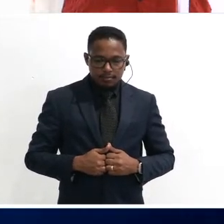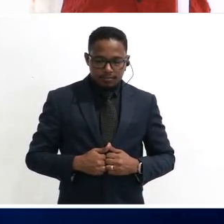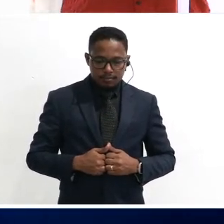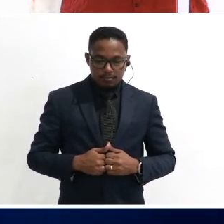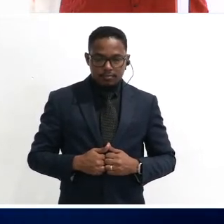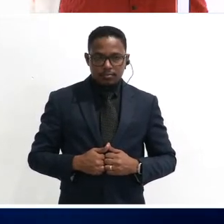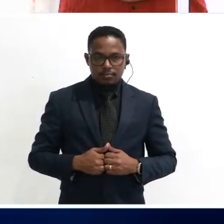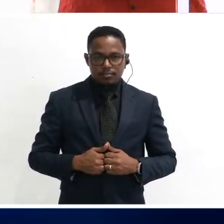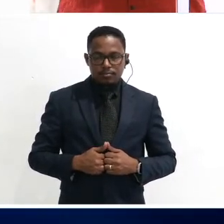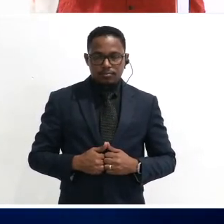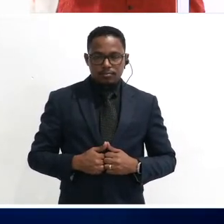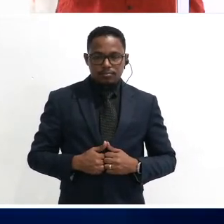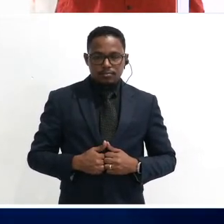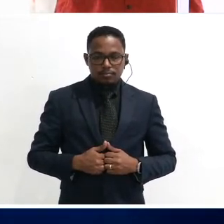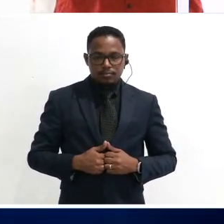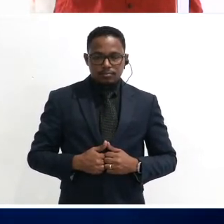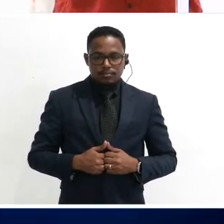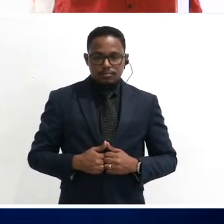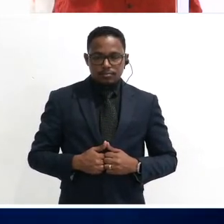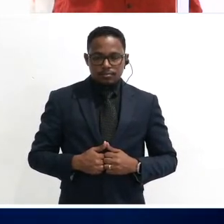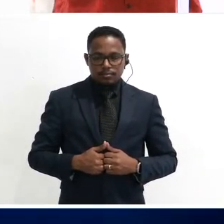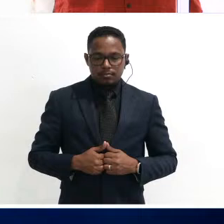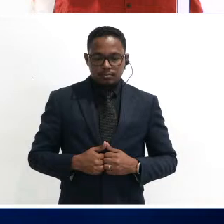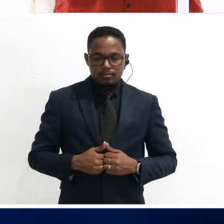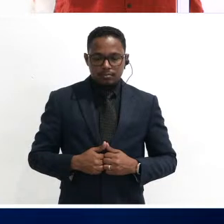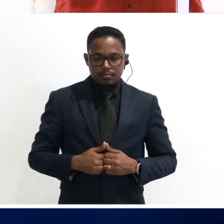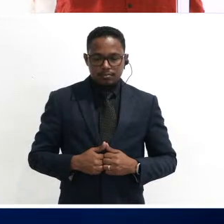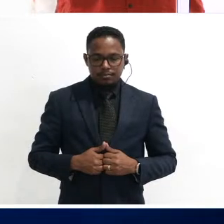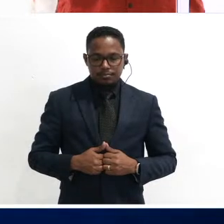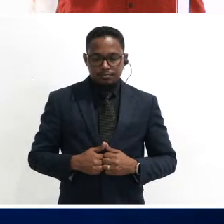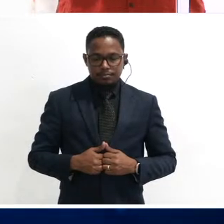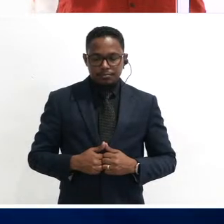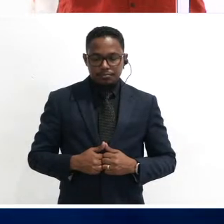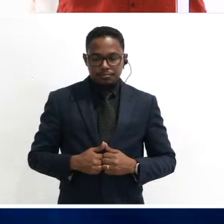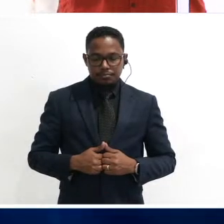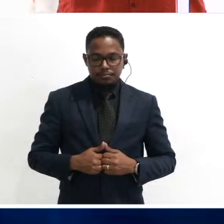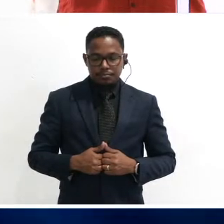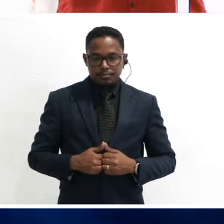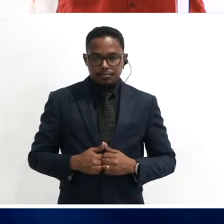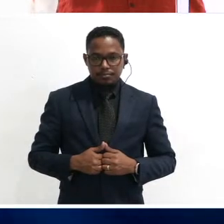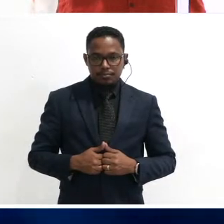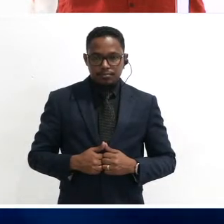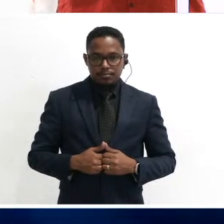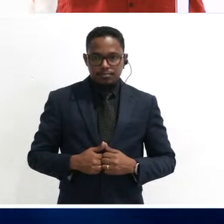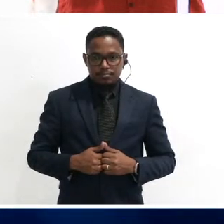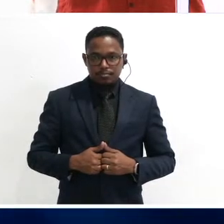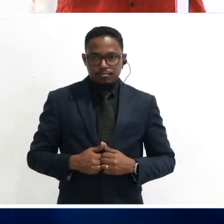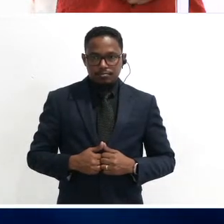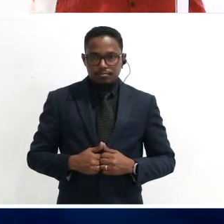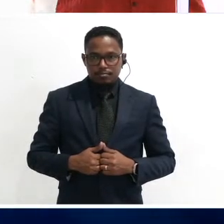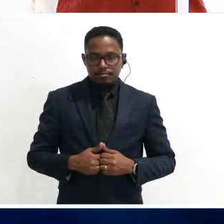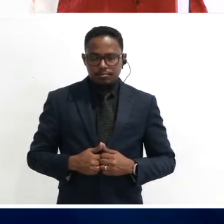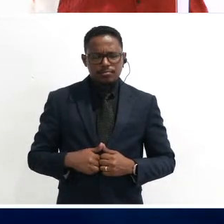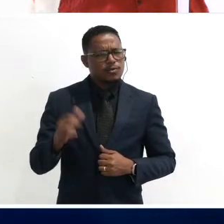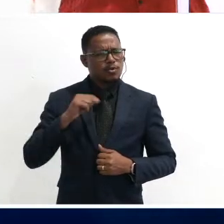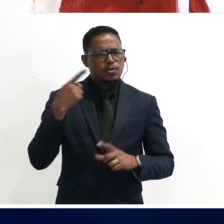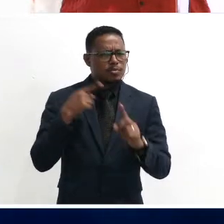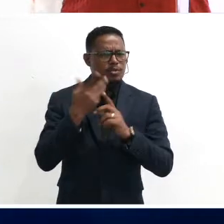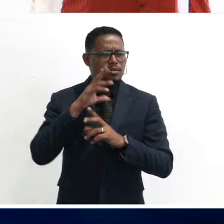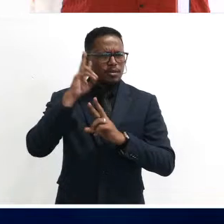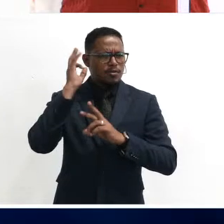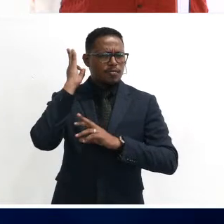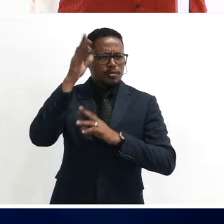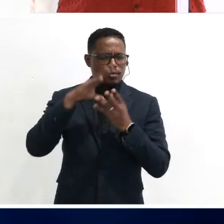Another thing I didn't talk about, but is future looking, is what is the appropriate substrate